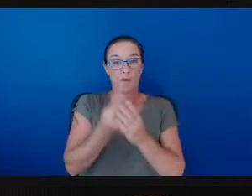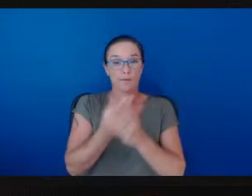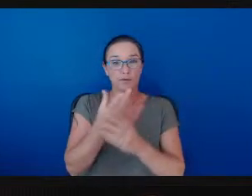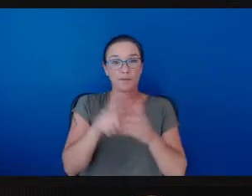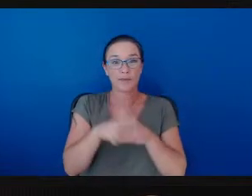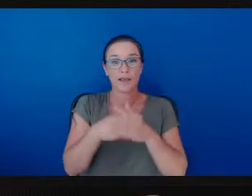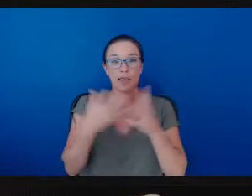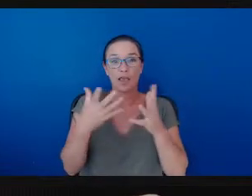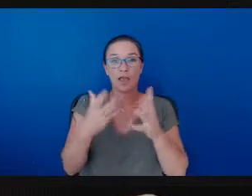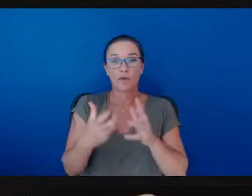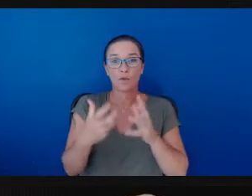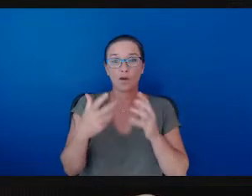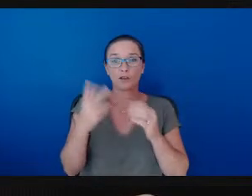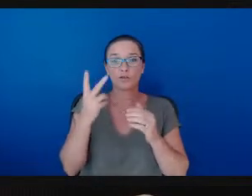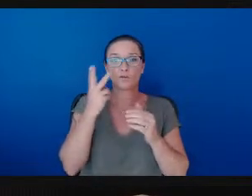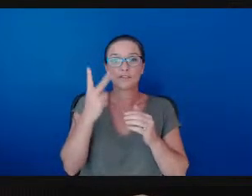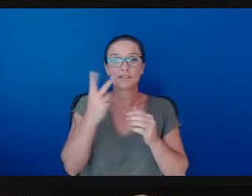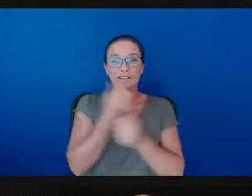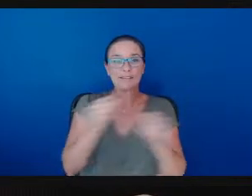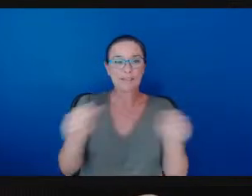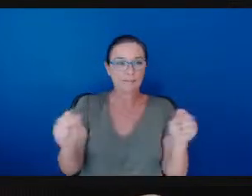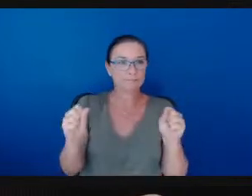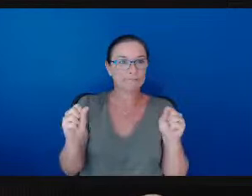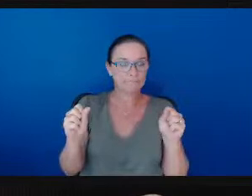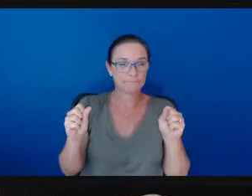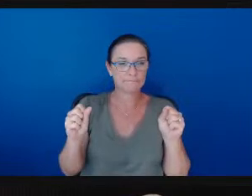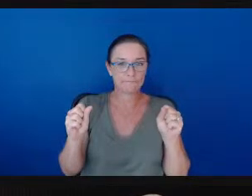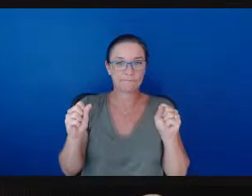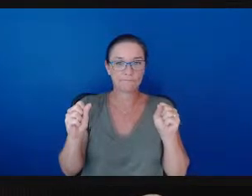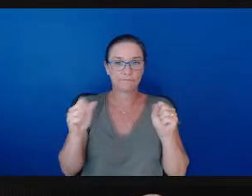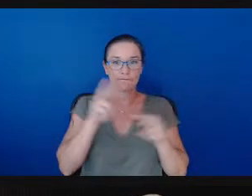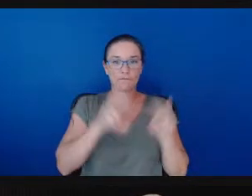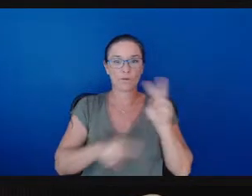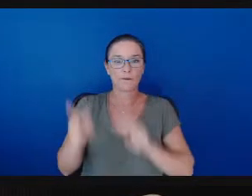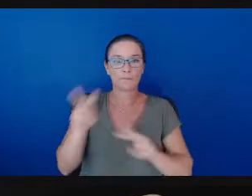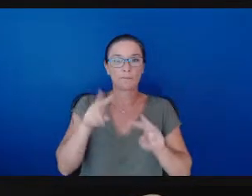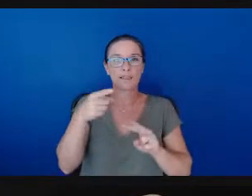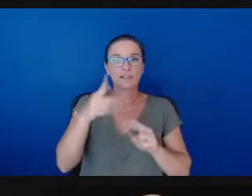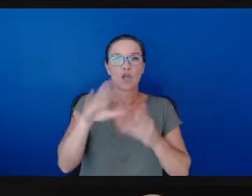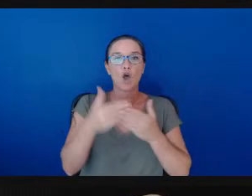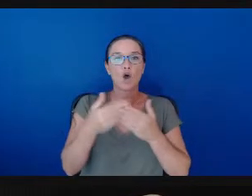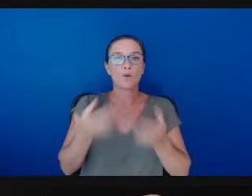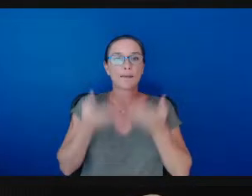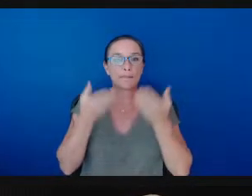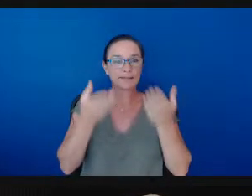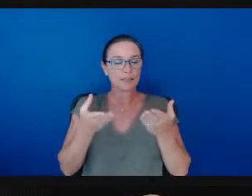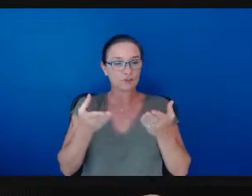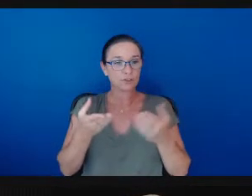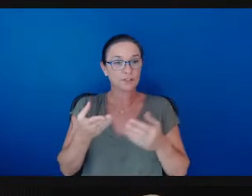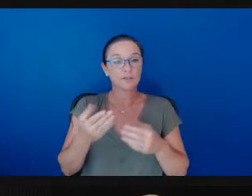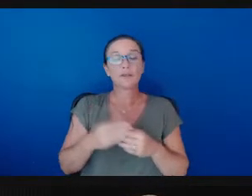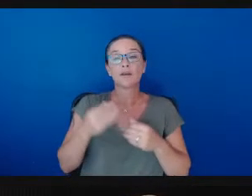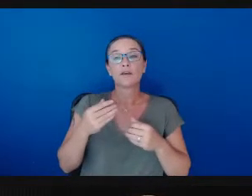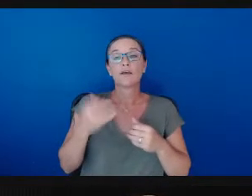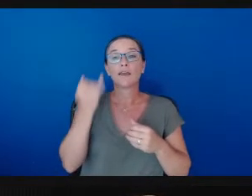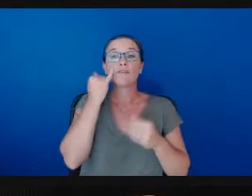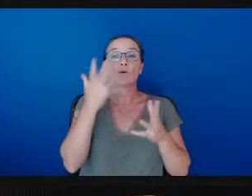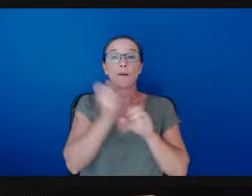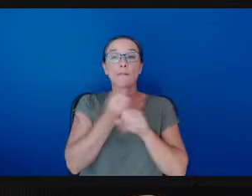viewing. And there are lots of recommendations. This is all on the national park website if you're curious to go and make sure that